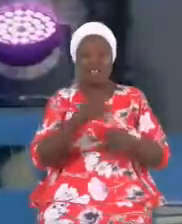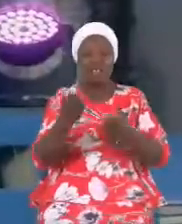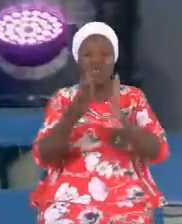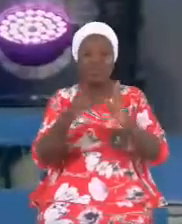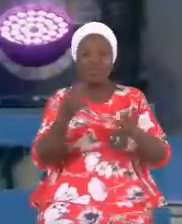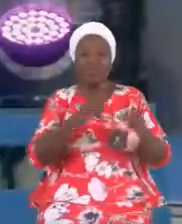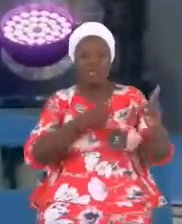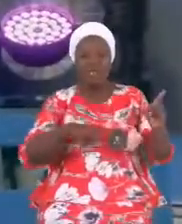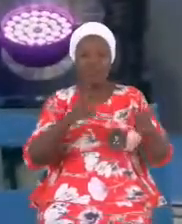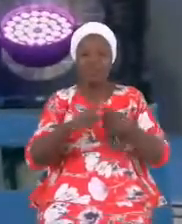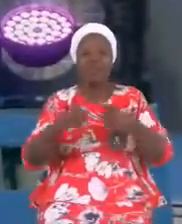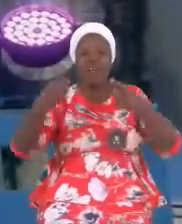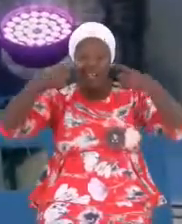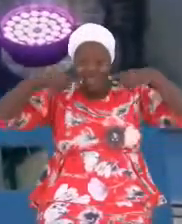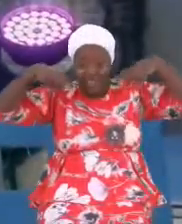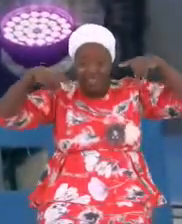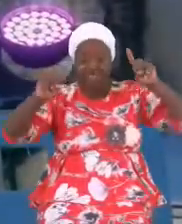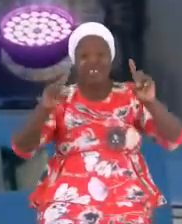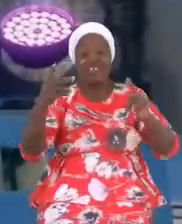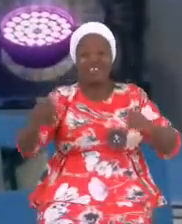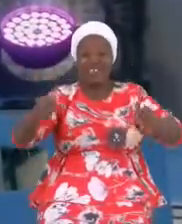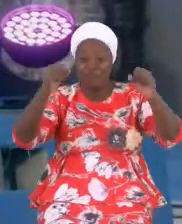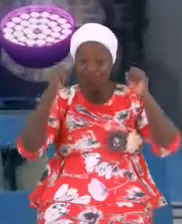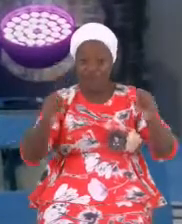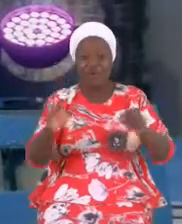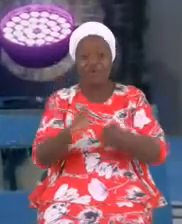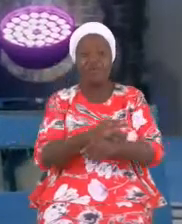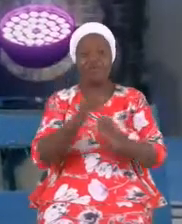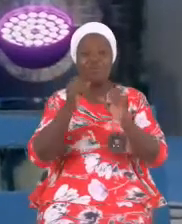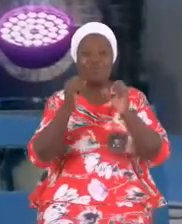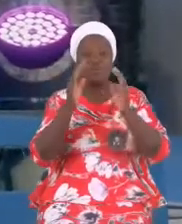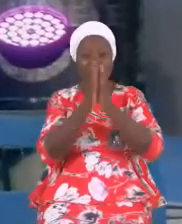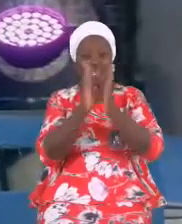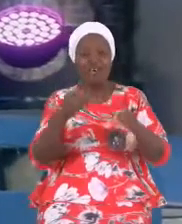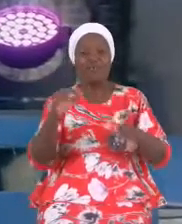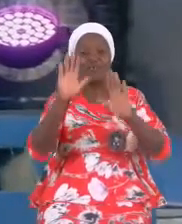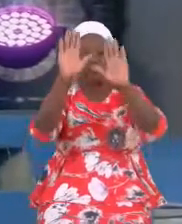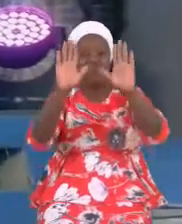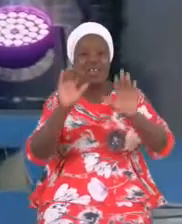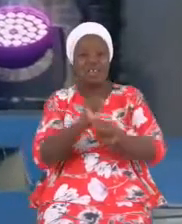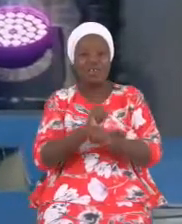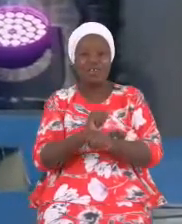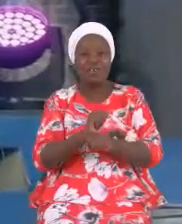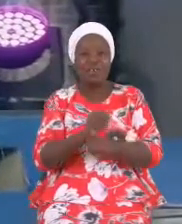to declare the powerful prayer of miracle. Get set.